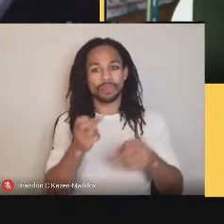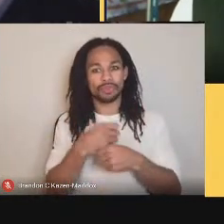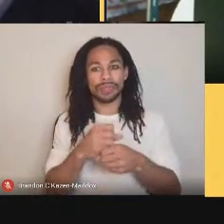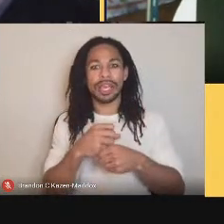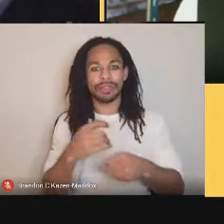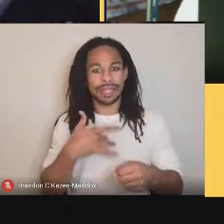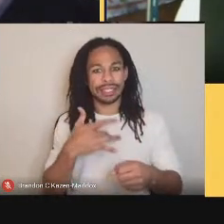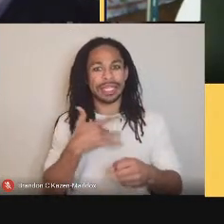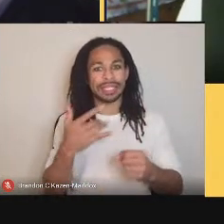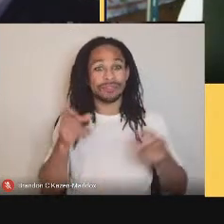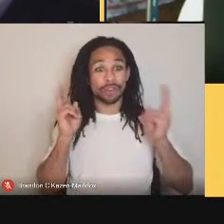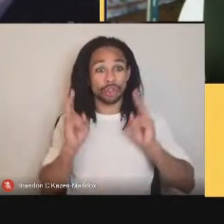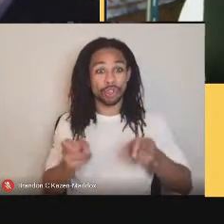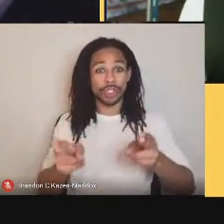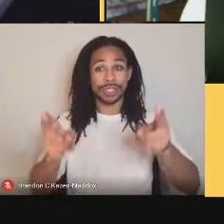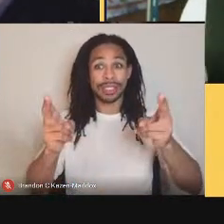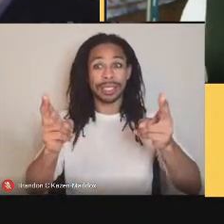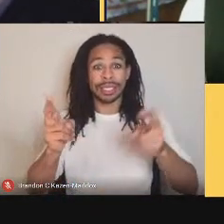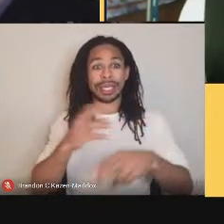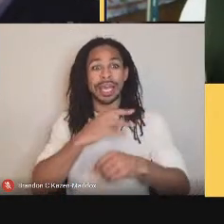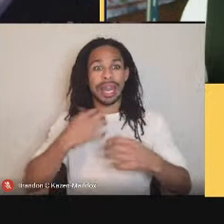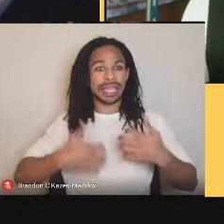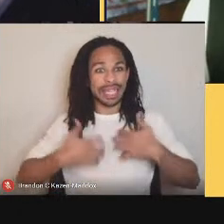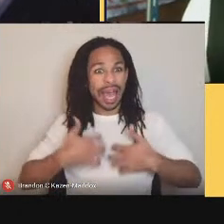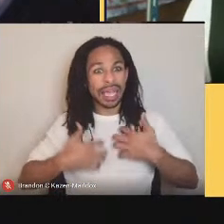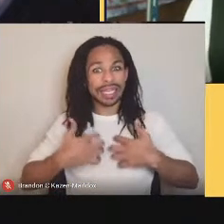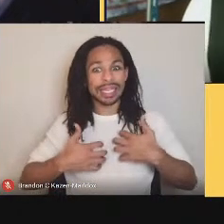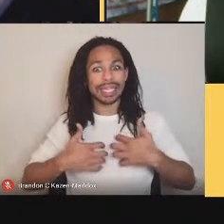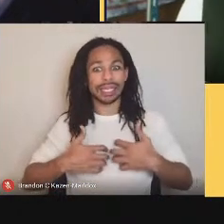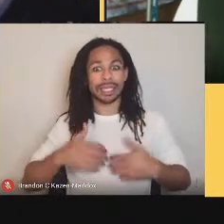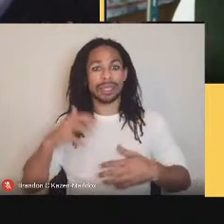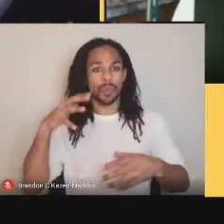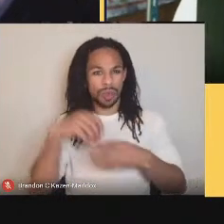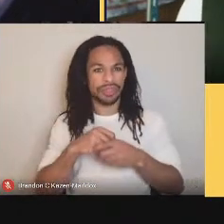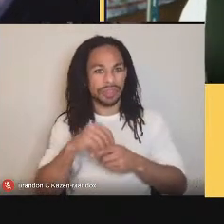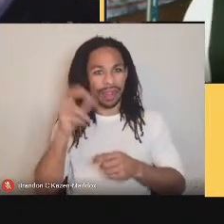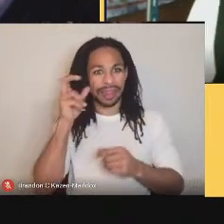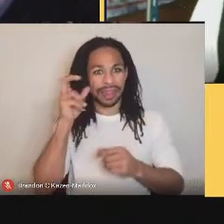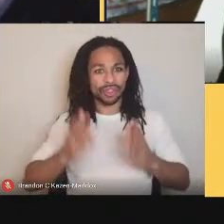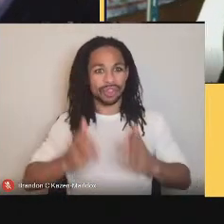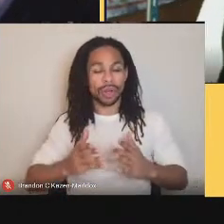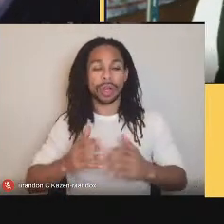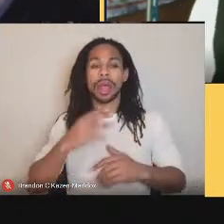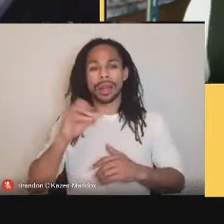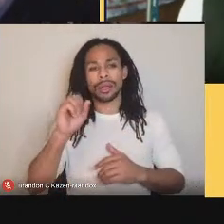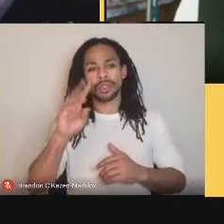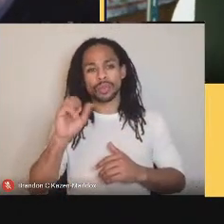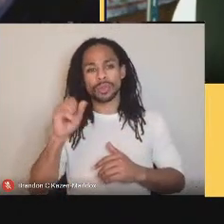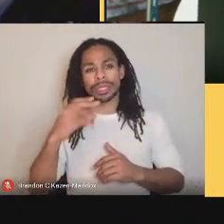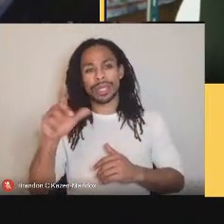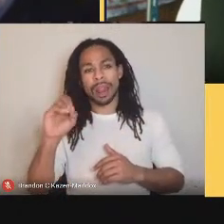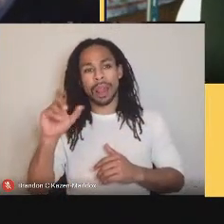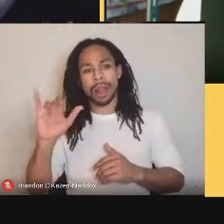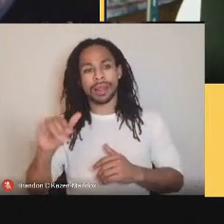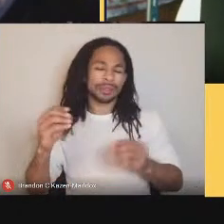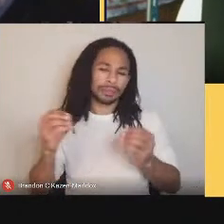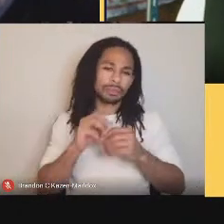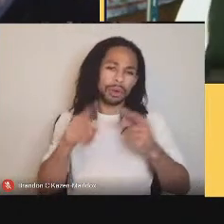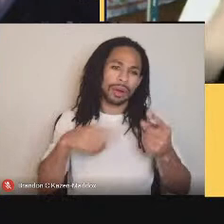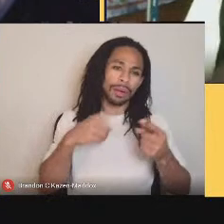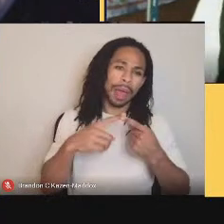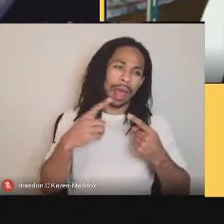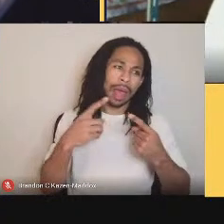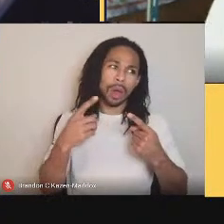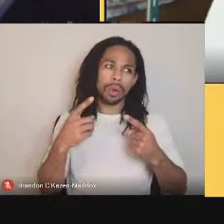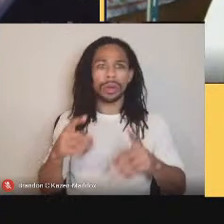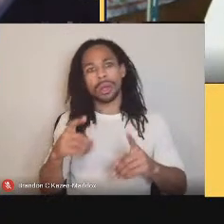urgency and anxiety within the listener. Whereas Swiss and Lali, it was less about their feelings and more about us kind of